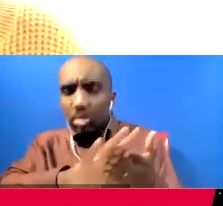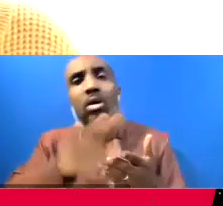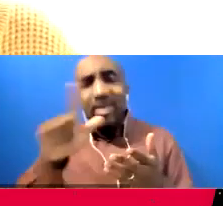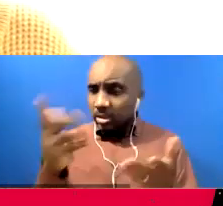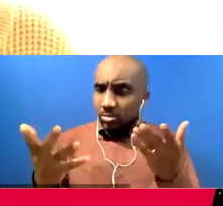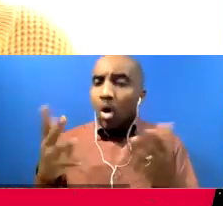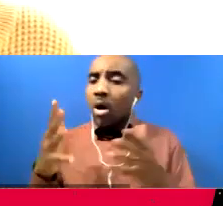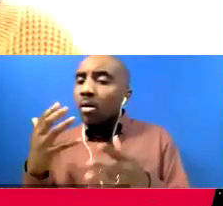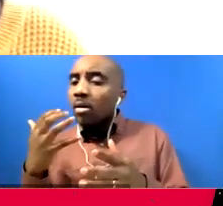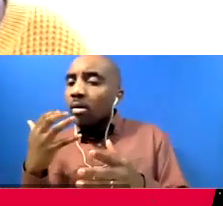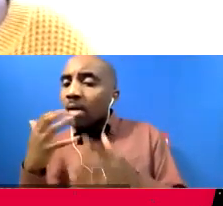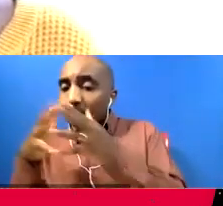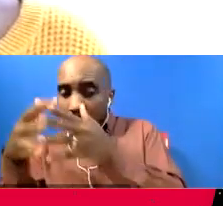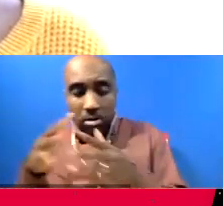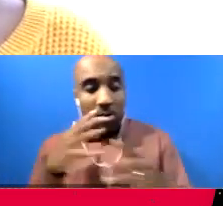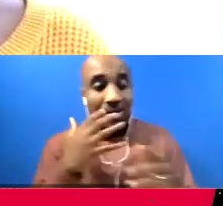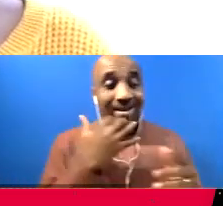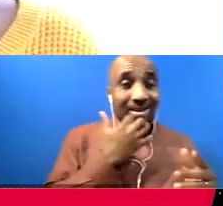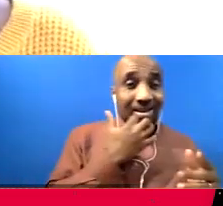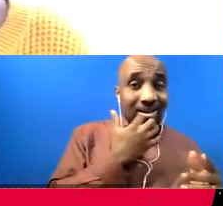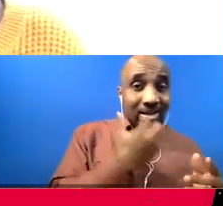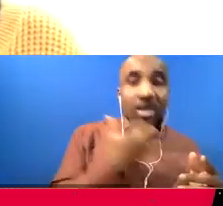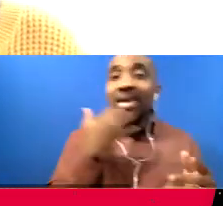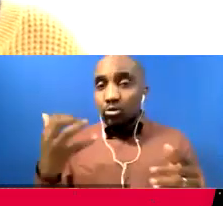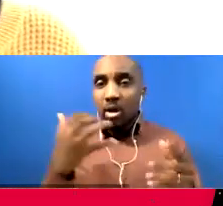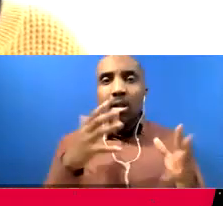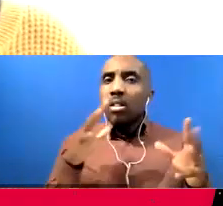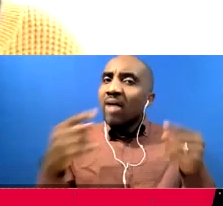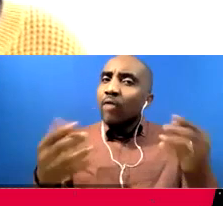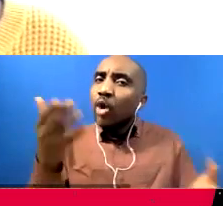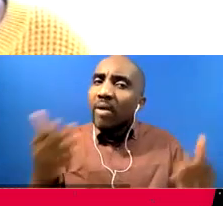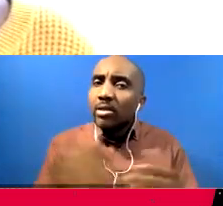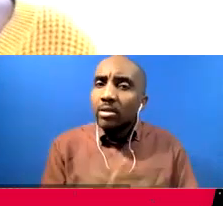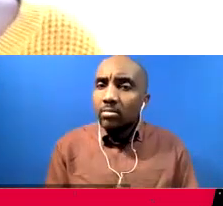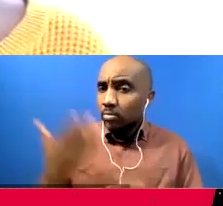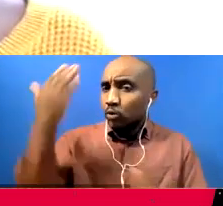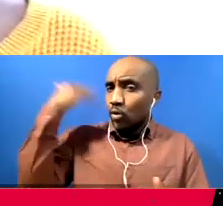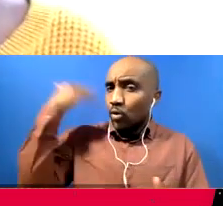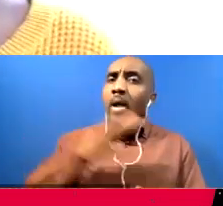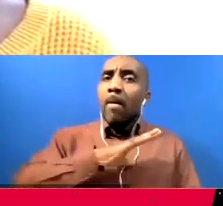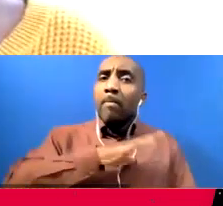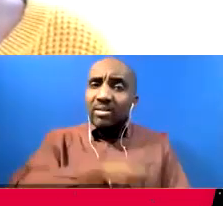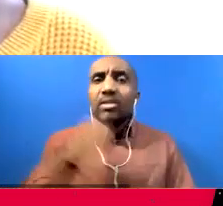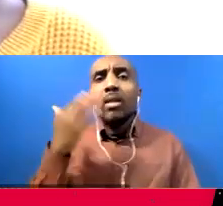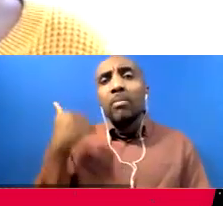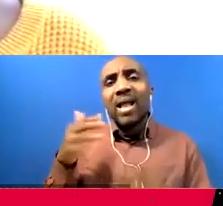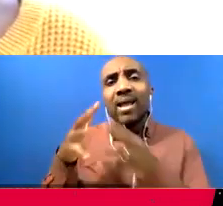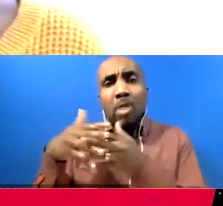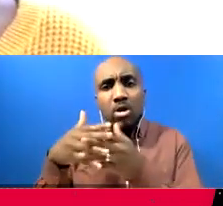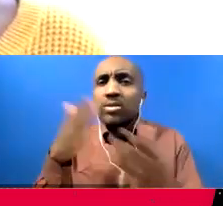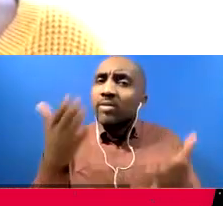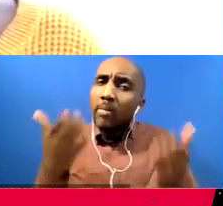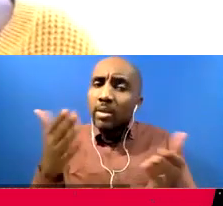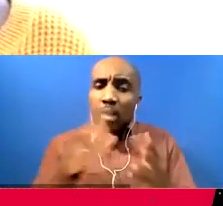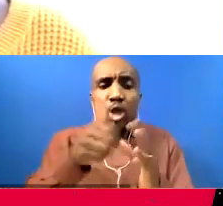Israeli context. So there's definitely been a lot of close links of solidarity throughout the years between Palestinians and Black Americans. And people